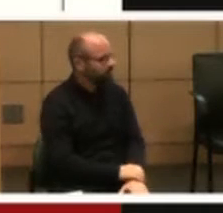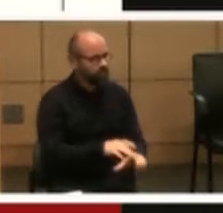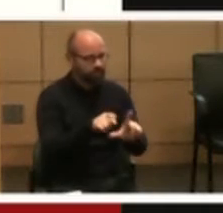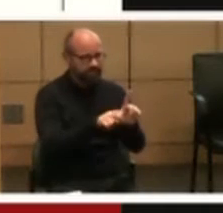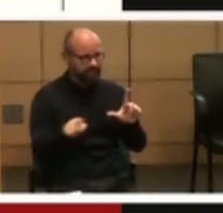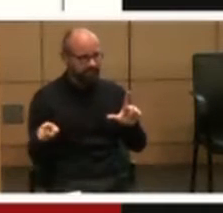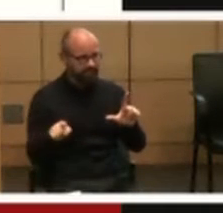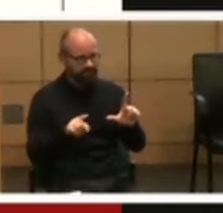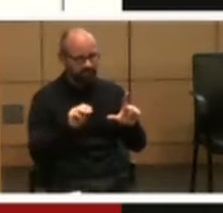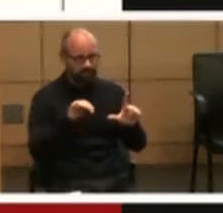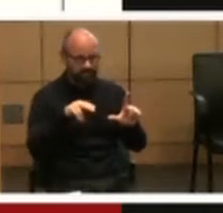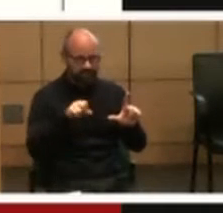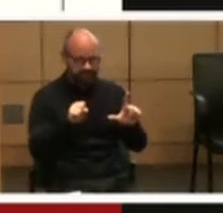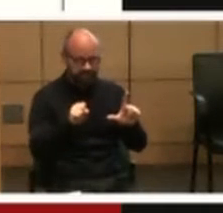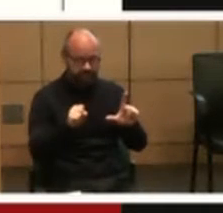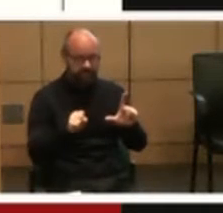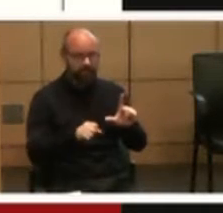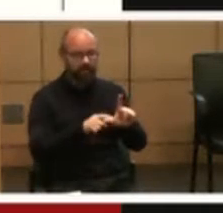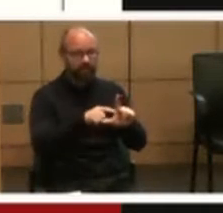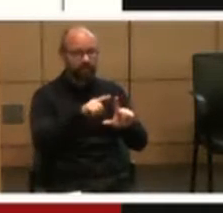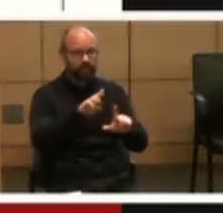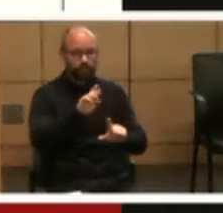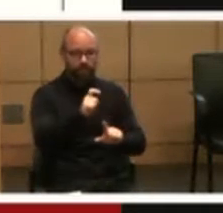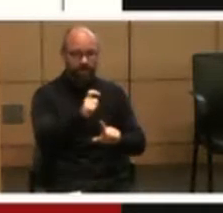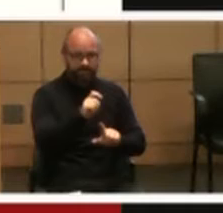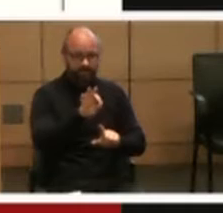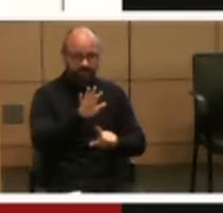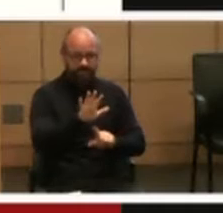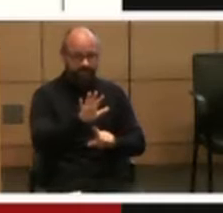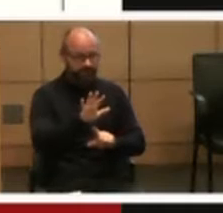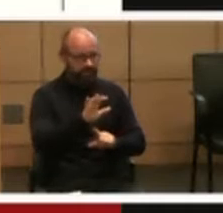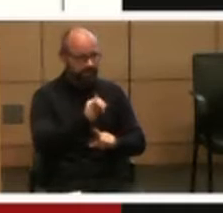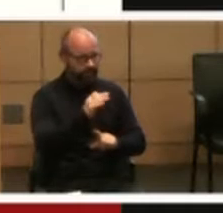boxes are the 95% interquartile range, the